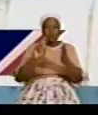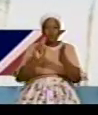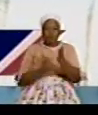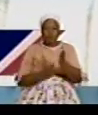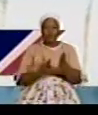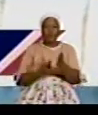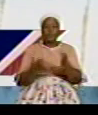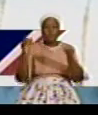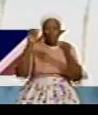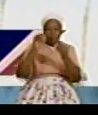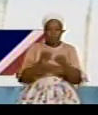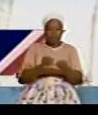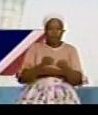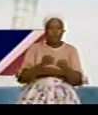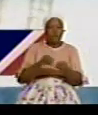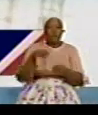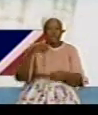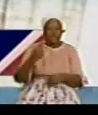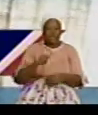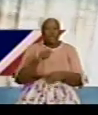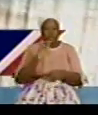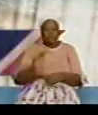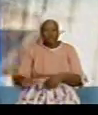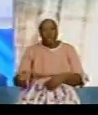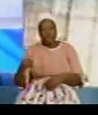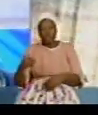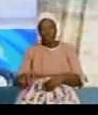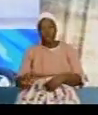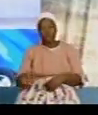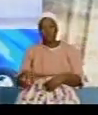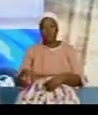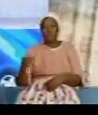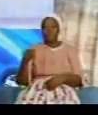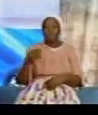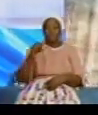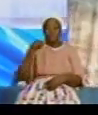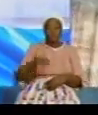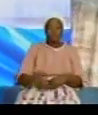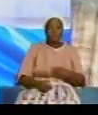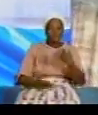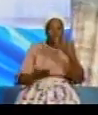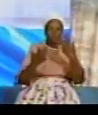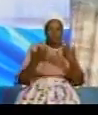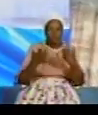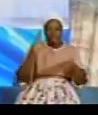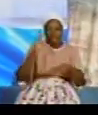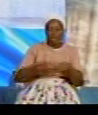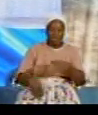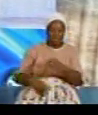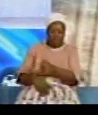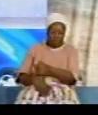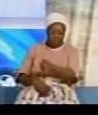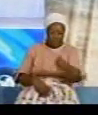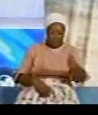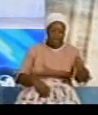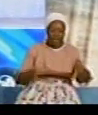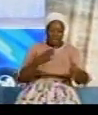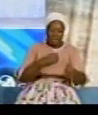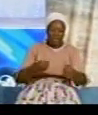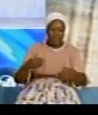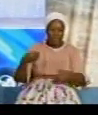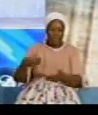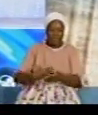make him the people they influenced. They influence them to become worse than